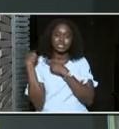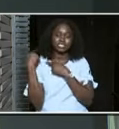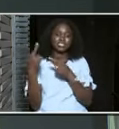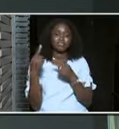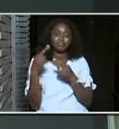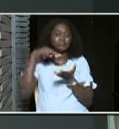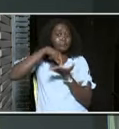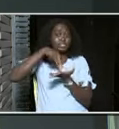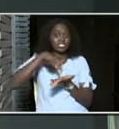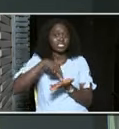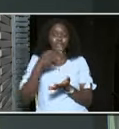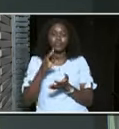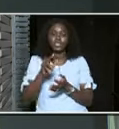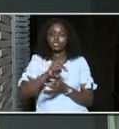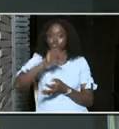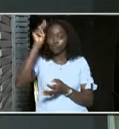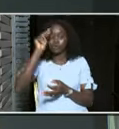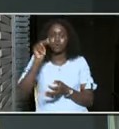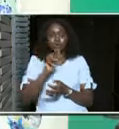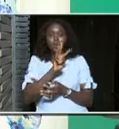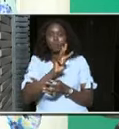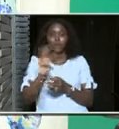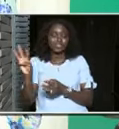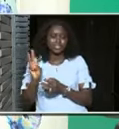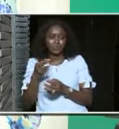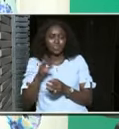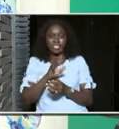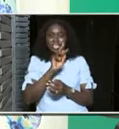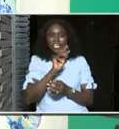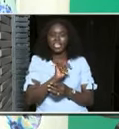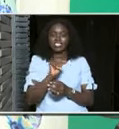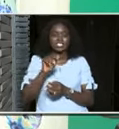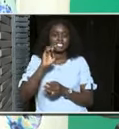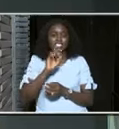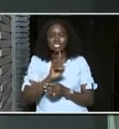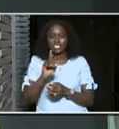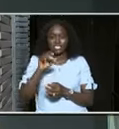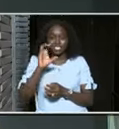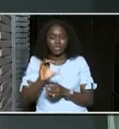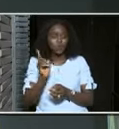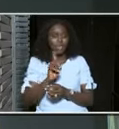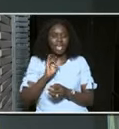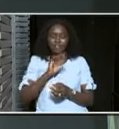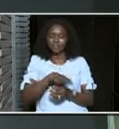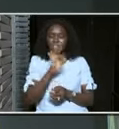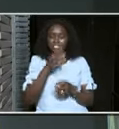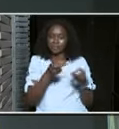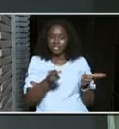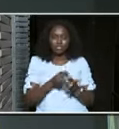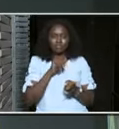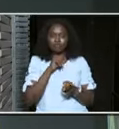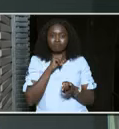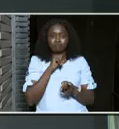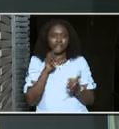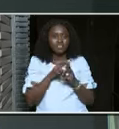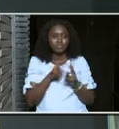the Northwest on the NDDC, where I found the place very uncomfortable for